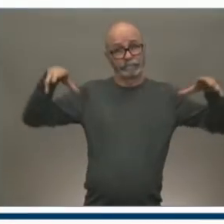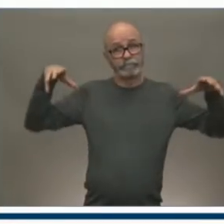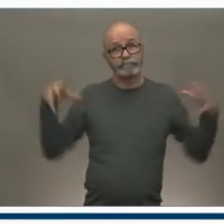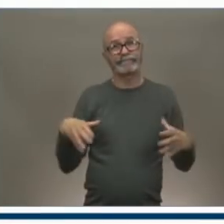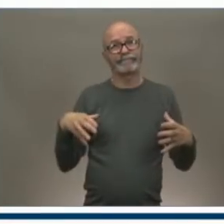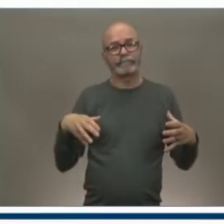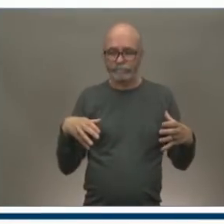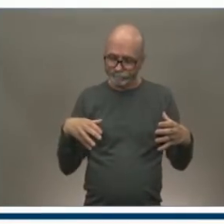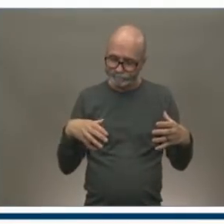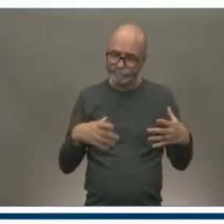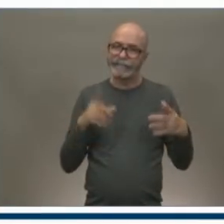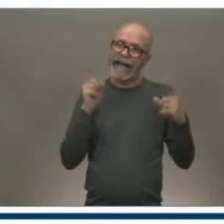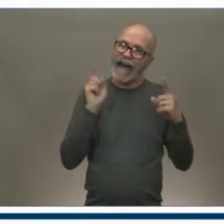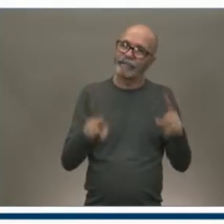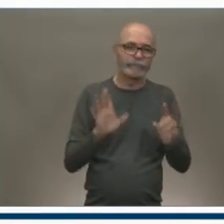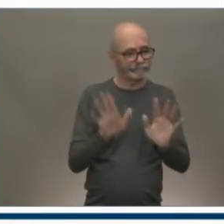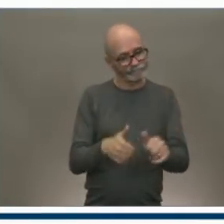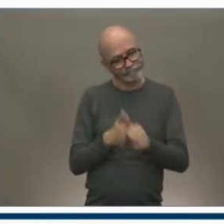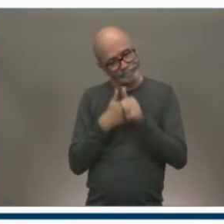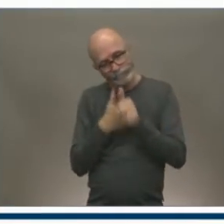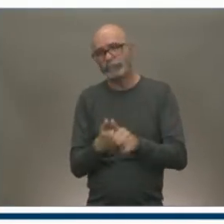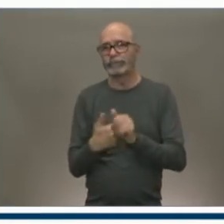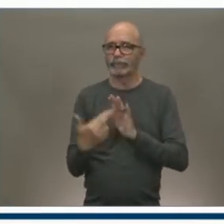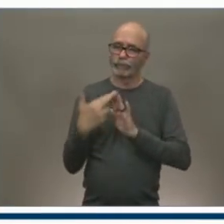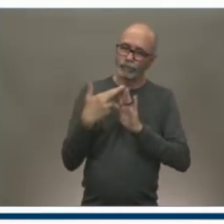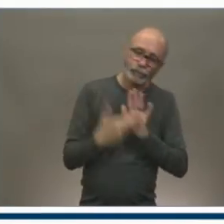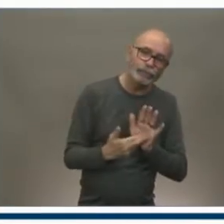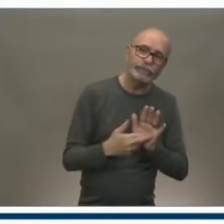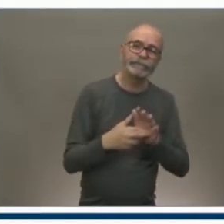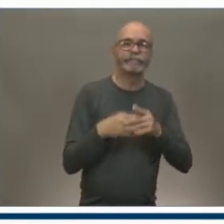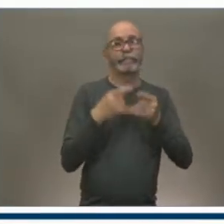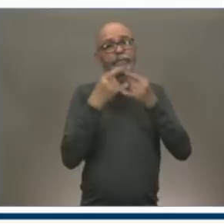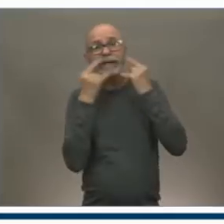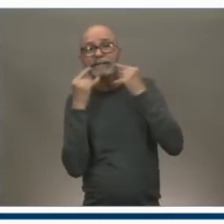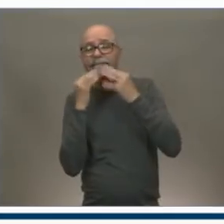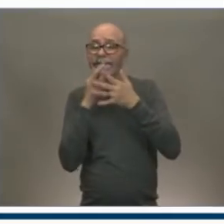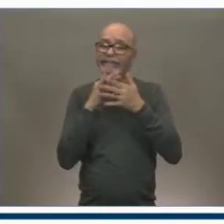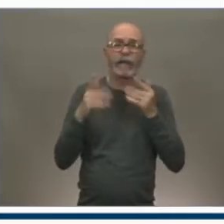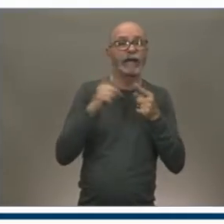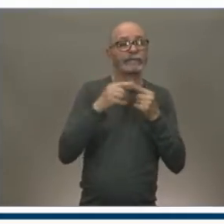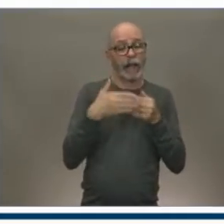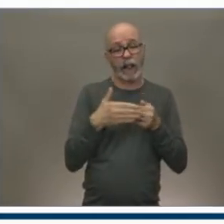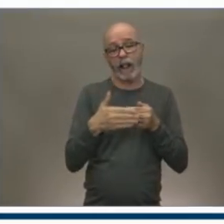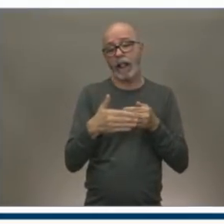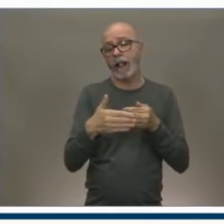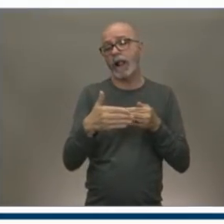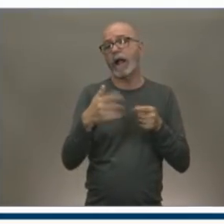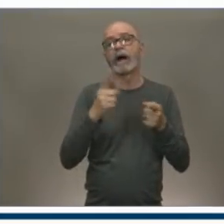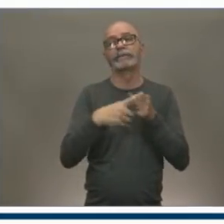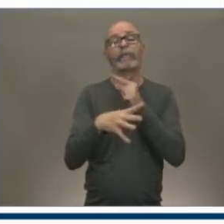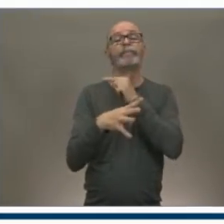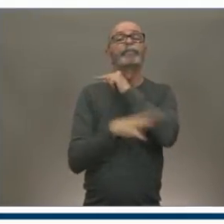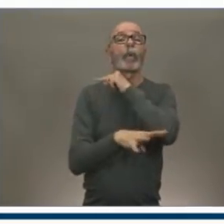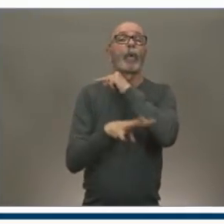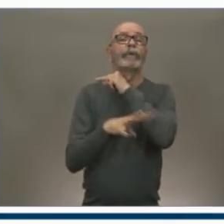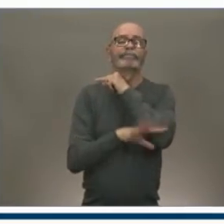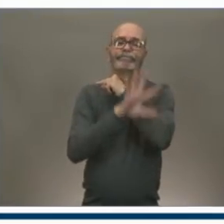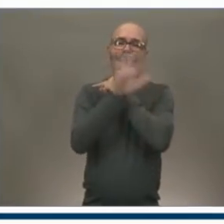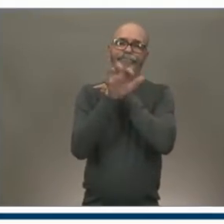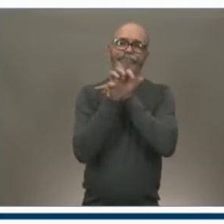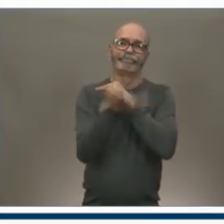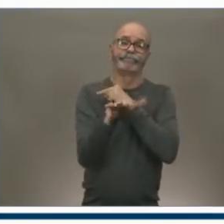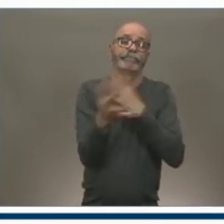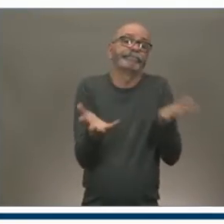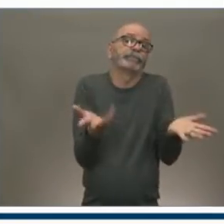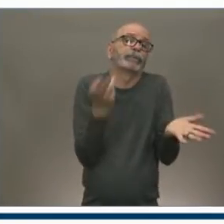COVID restrictions until we get into the fall. That's a fairly conservative assumption, but you should build